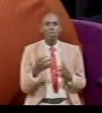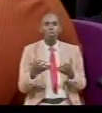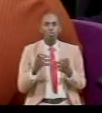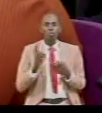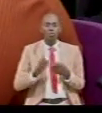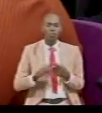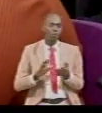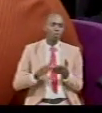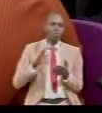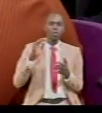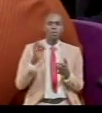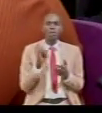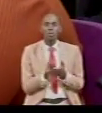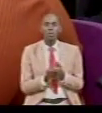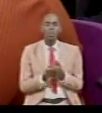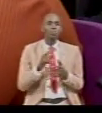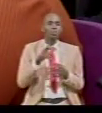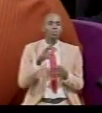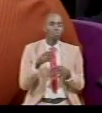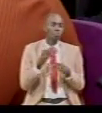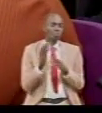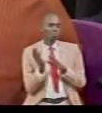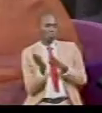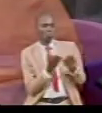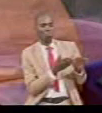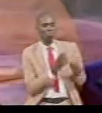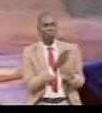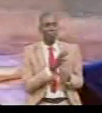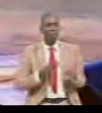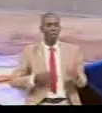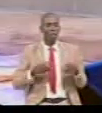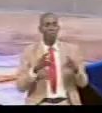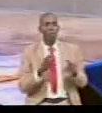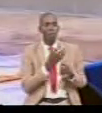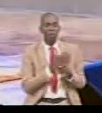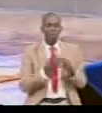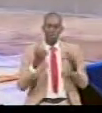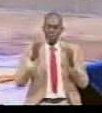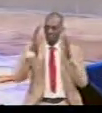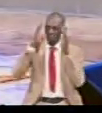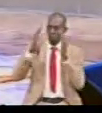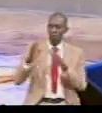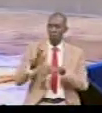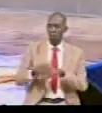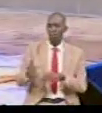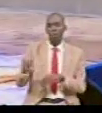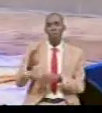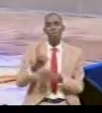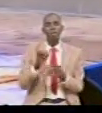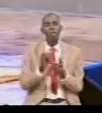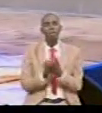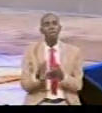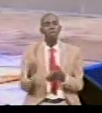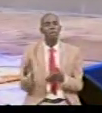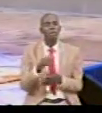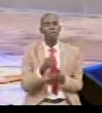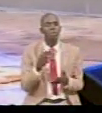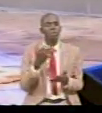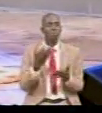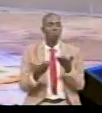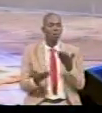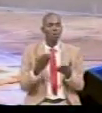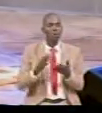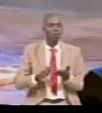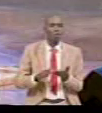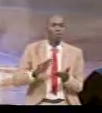that you are looking away from Christ and looking unto them, that they may glory in your